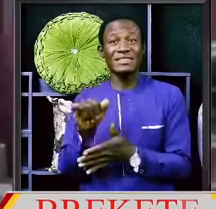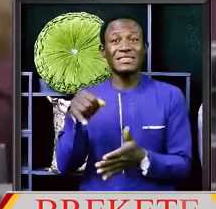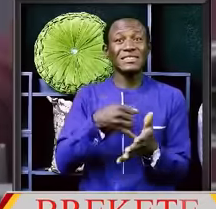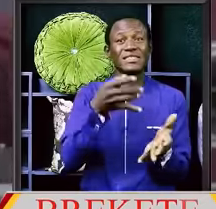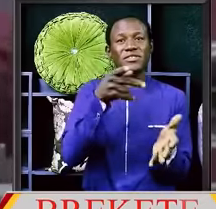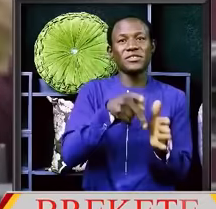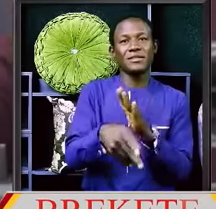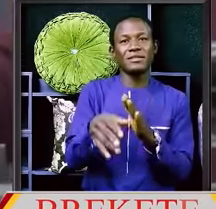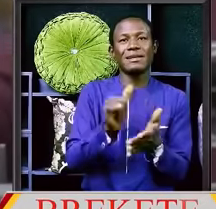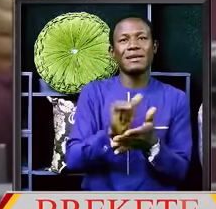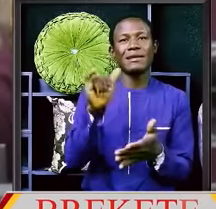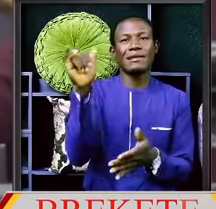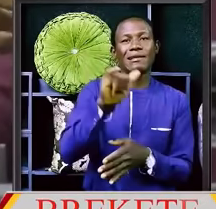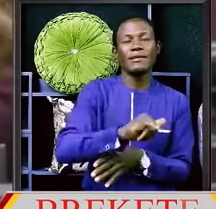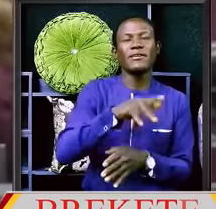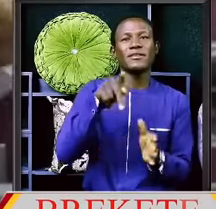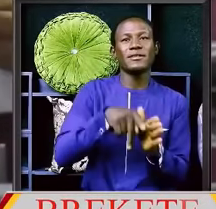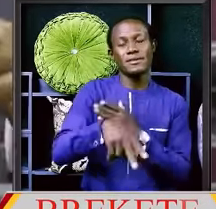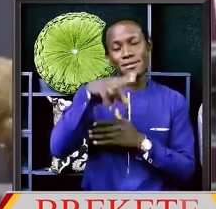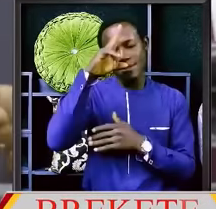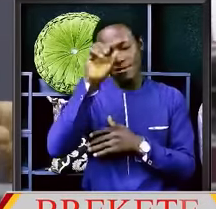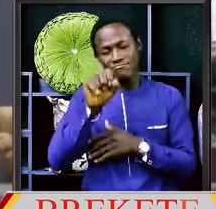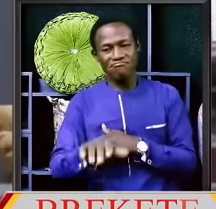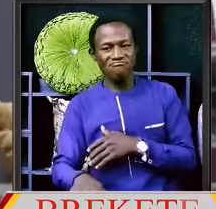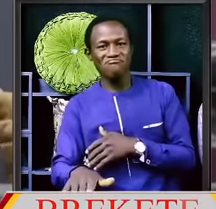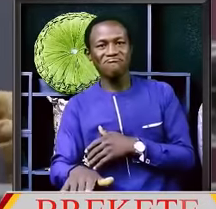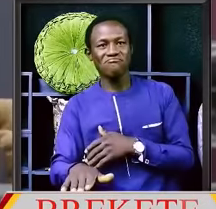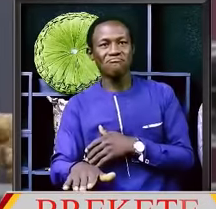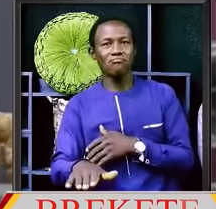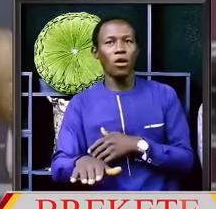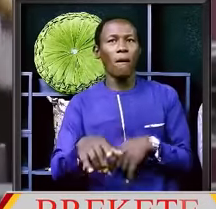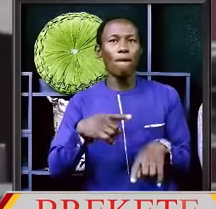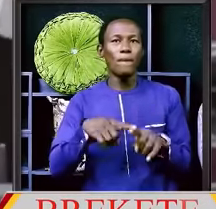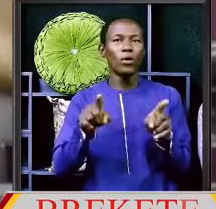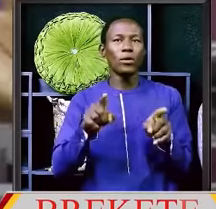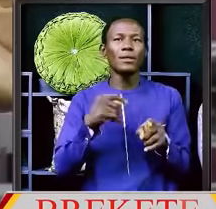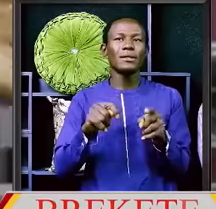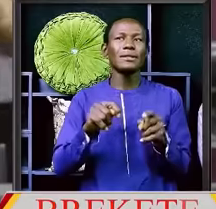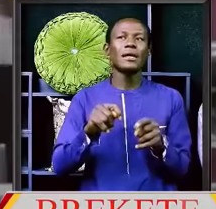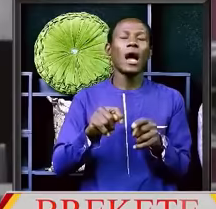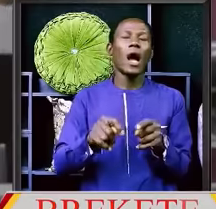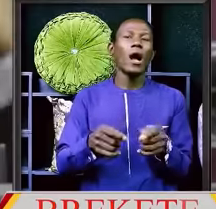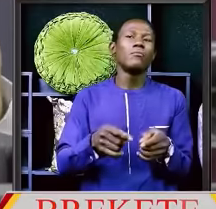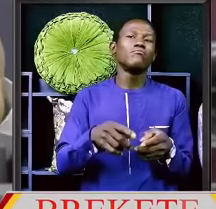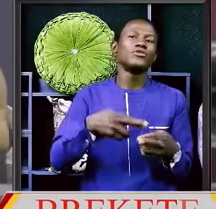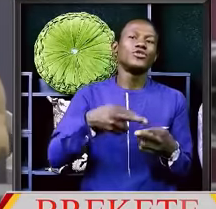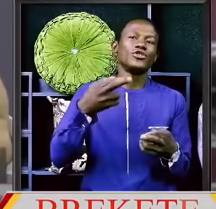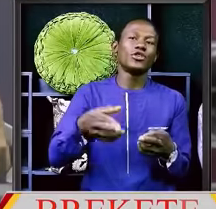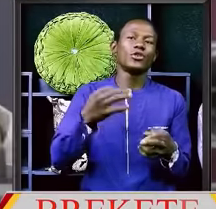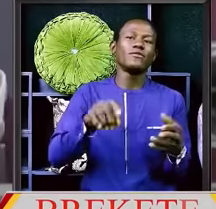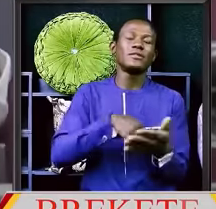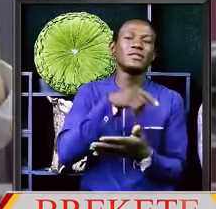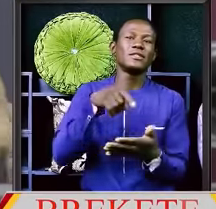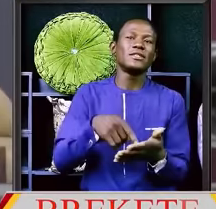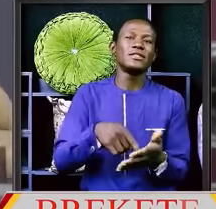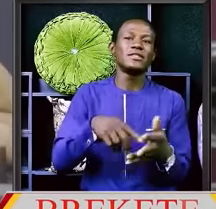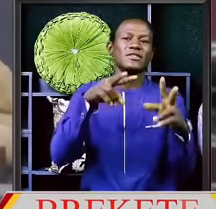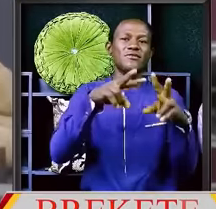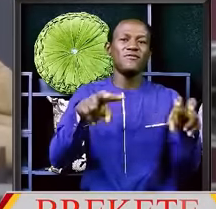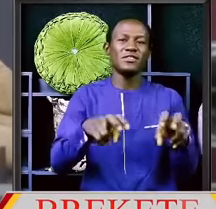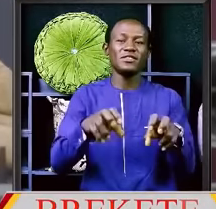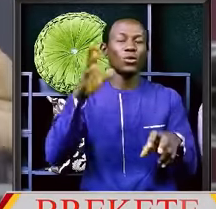him. Now this investigation, the outcome of the investigation, go reveal who how he take die.